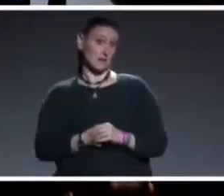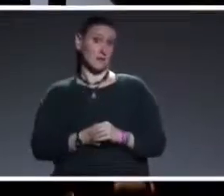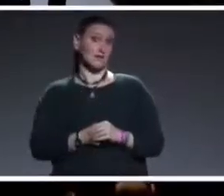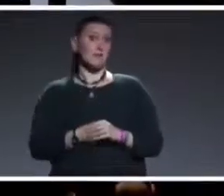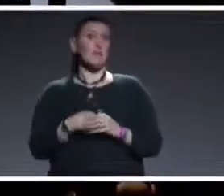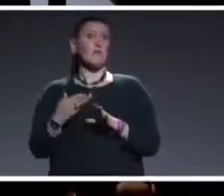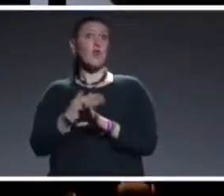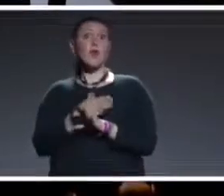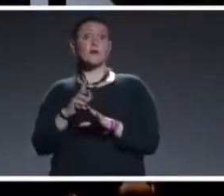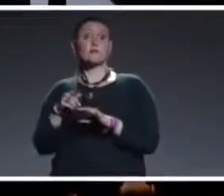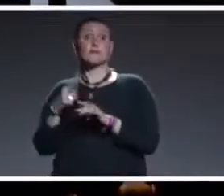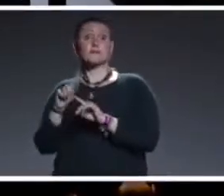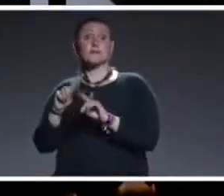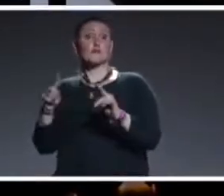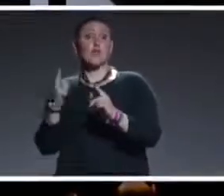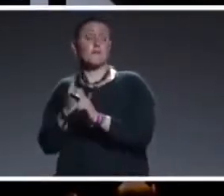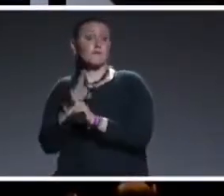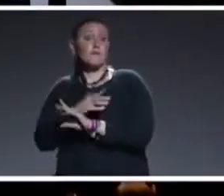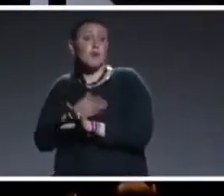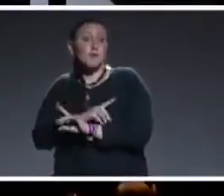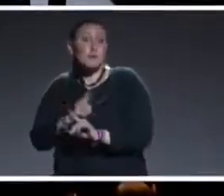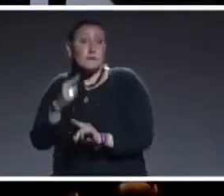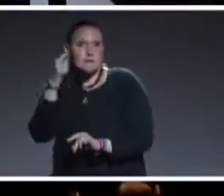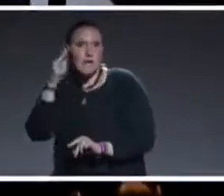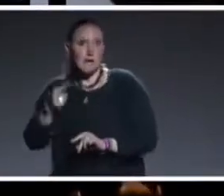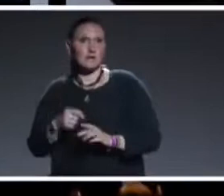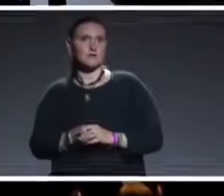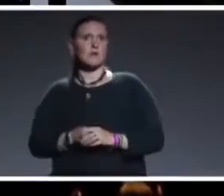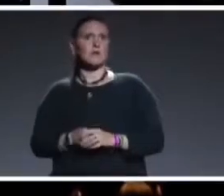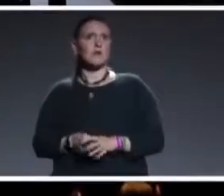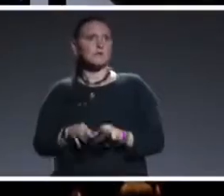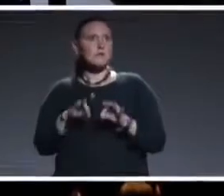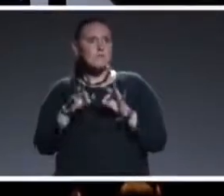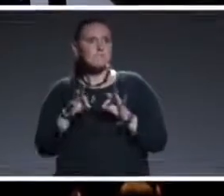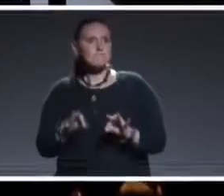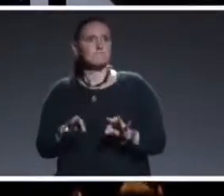them. And when we get together,